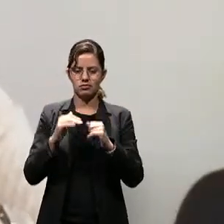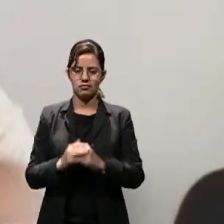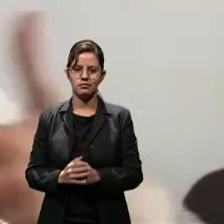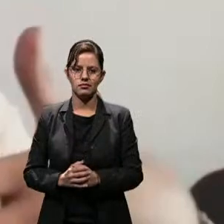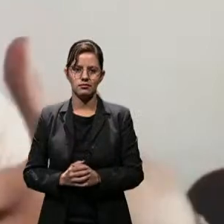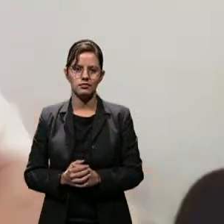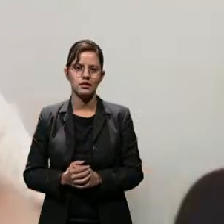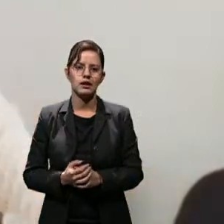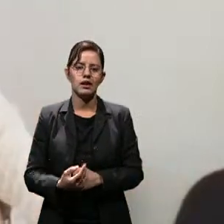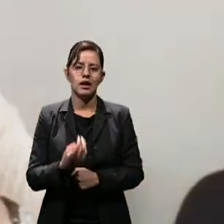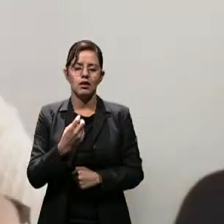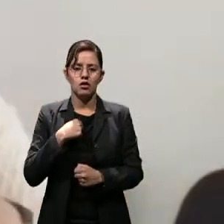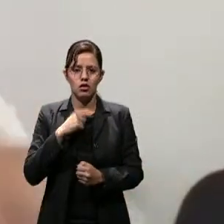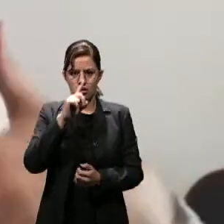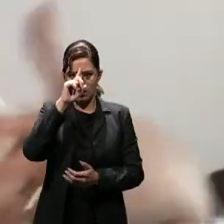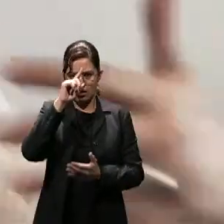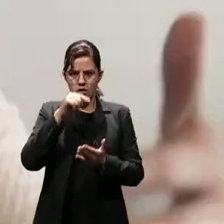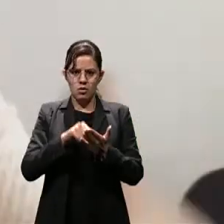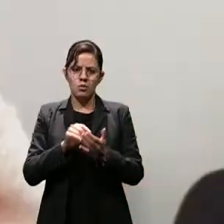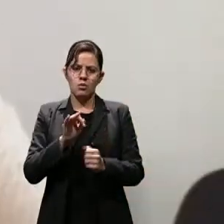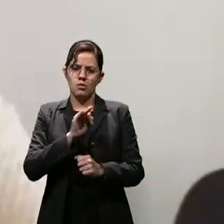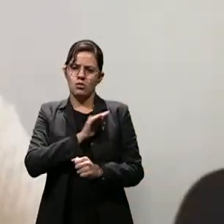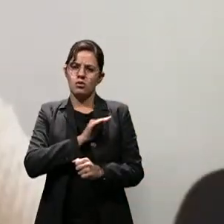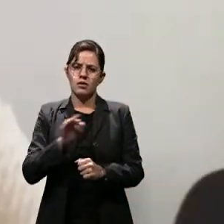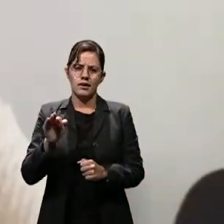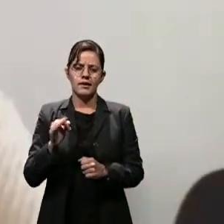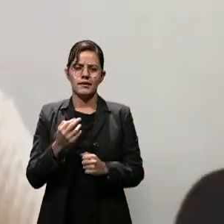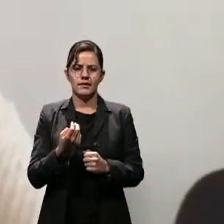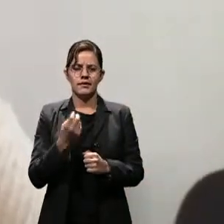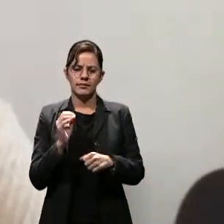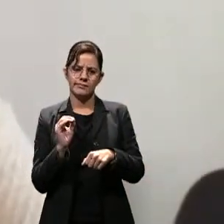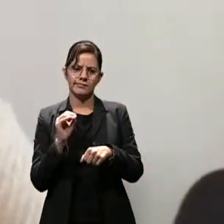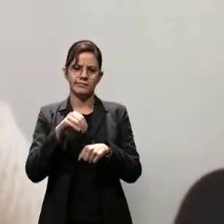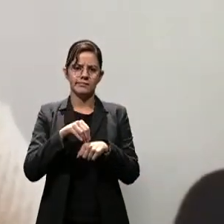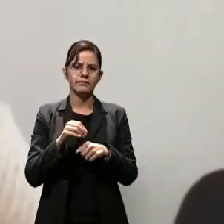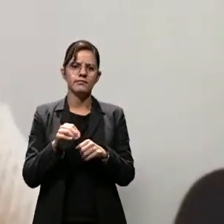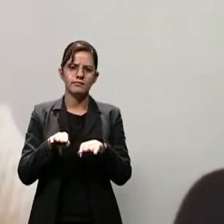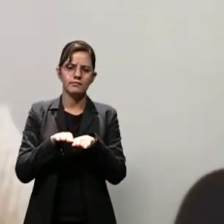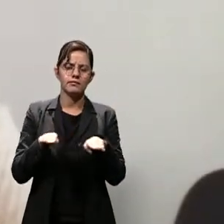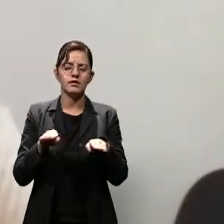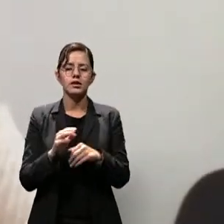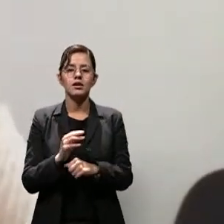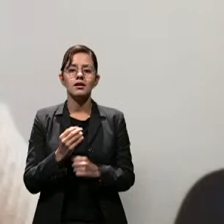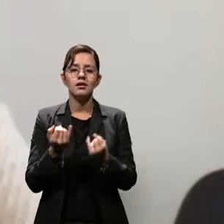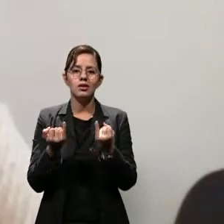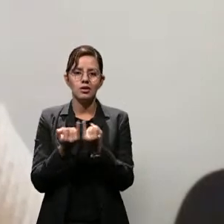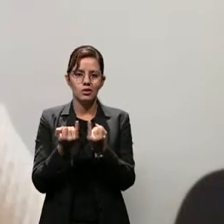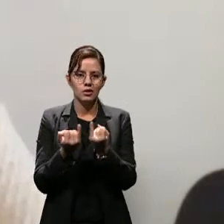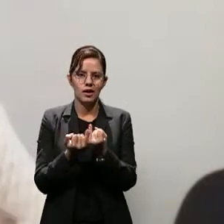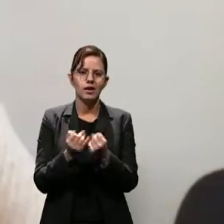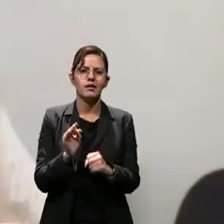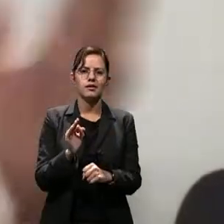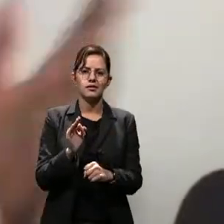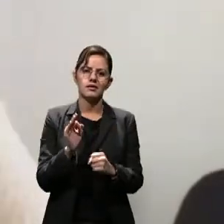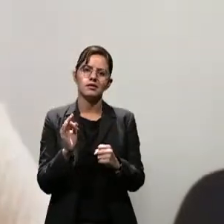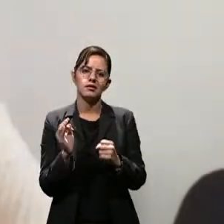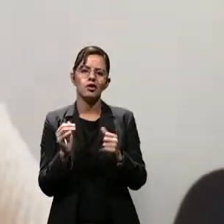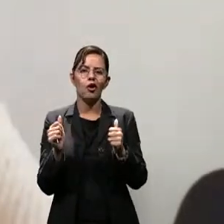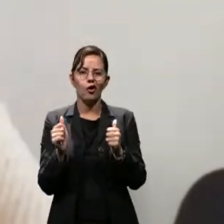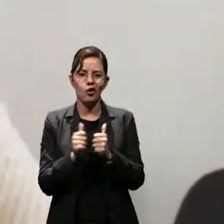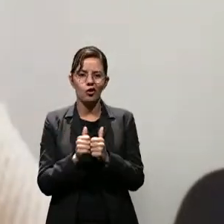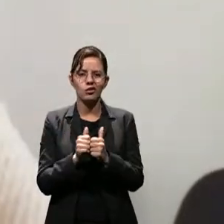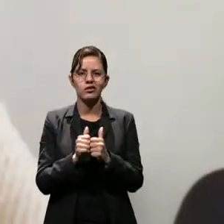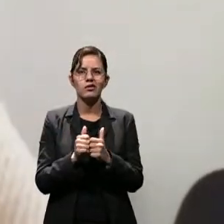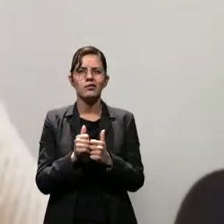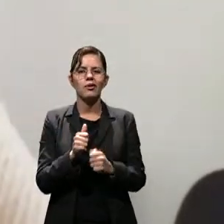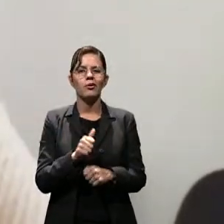the positions that are specifically for women. I think that this is the pathway that is the most simple to implement, but I would like to say